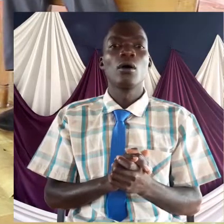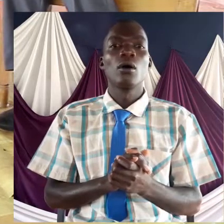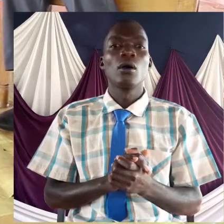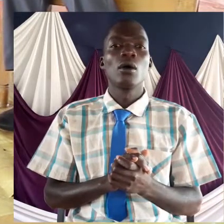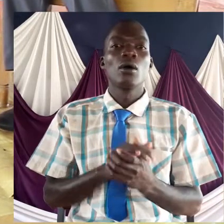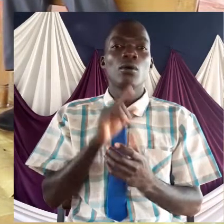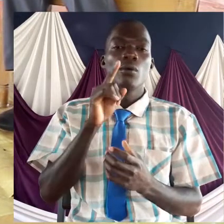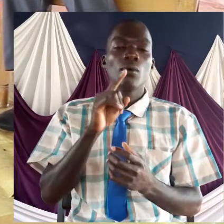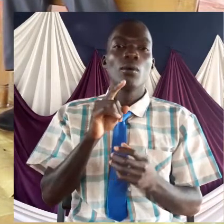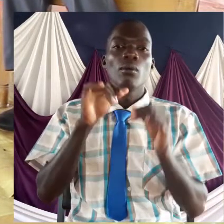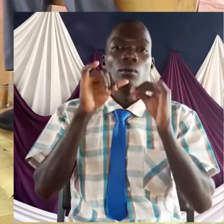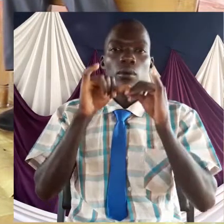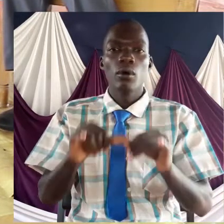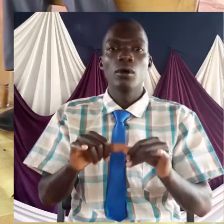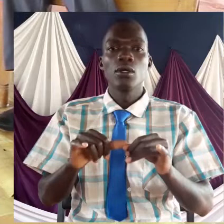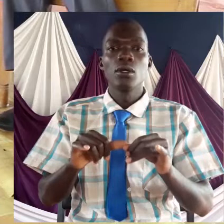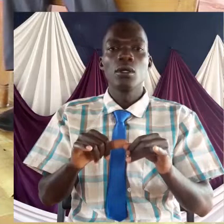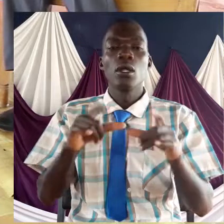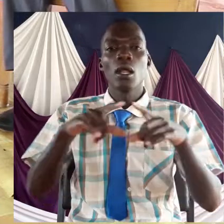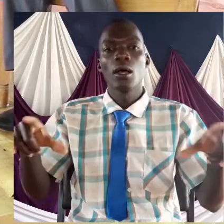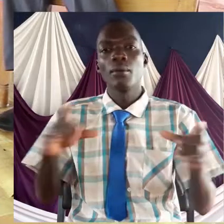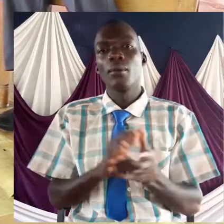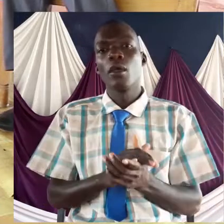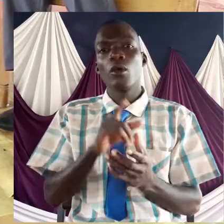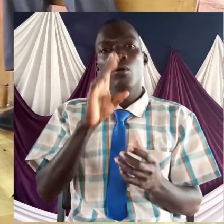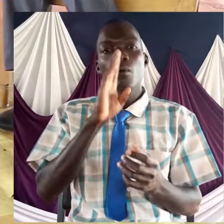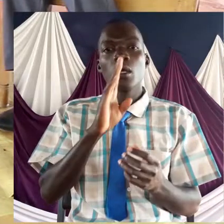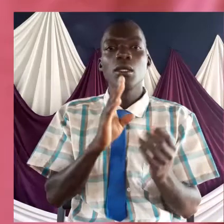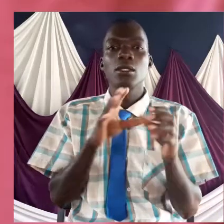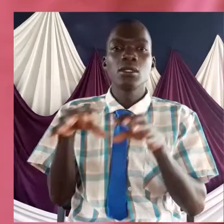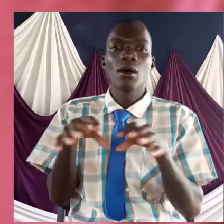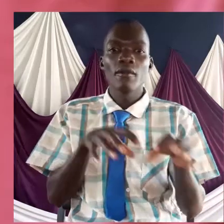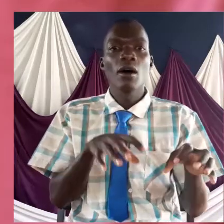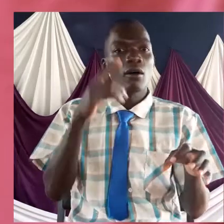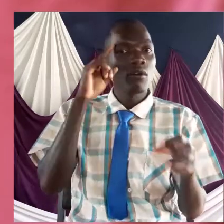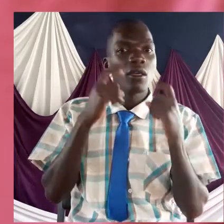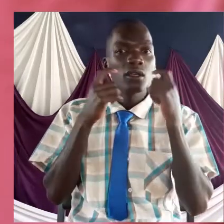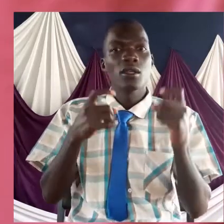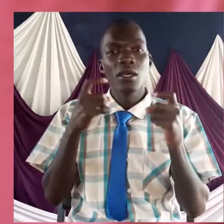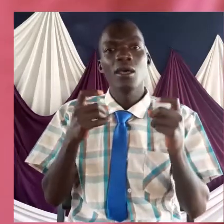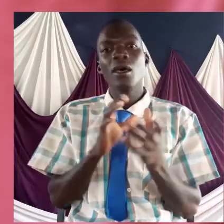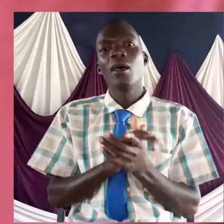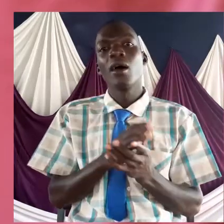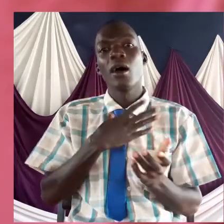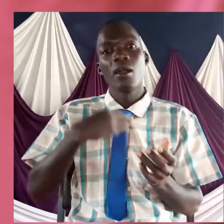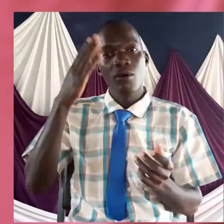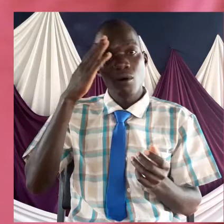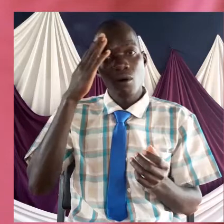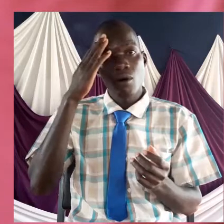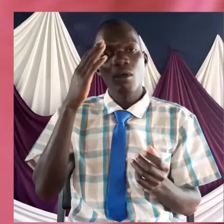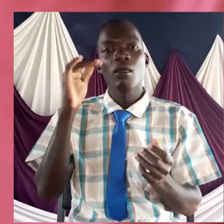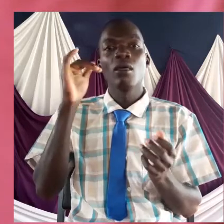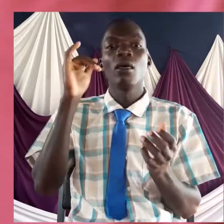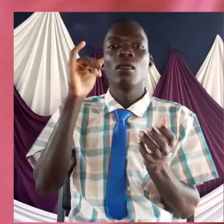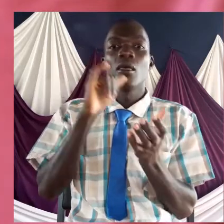you explored the land. Mm-hmm. You will suffer for the sins and know that it